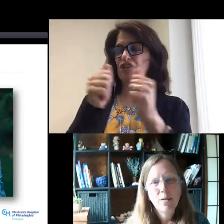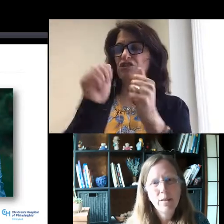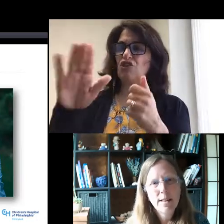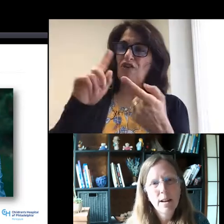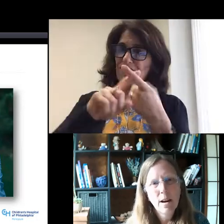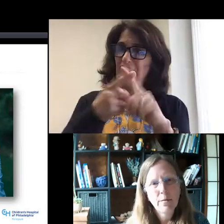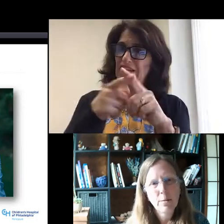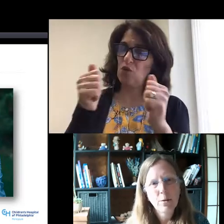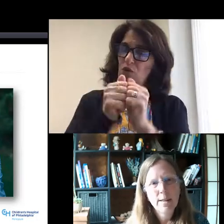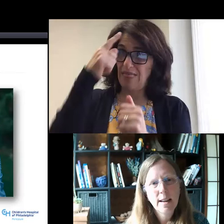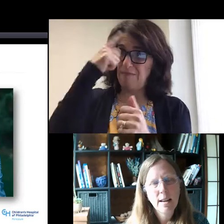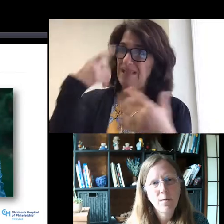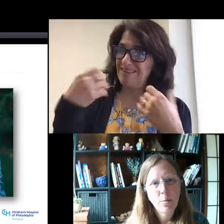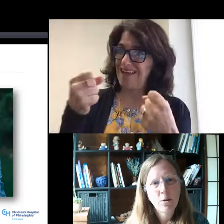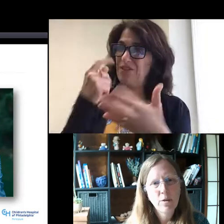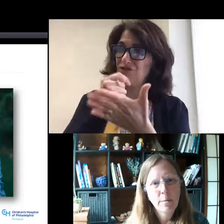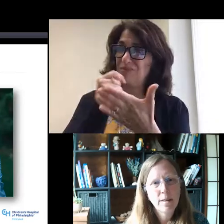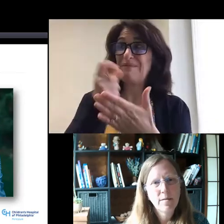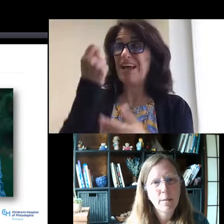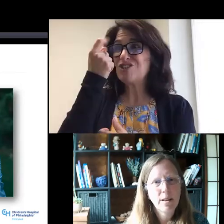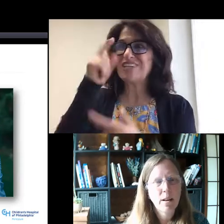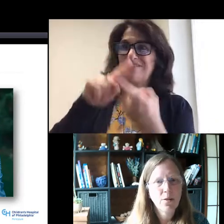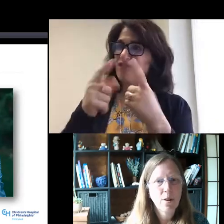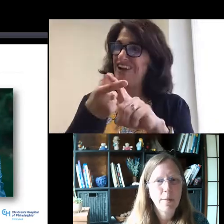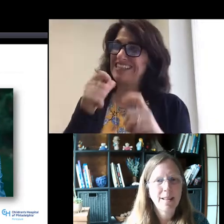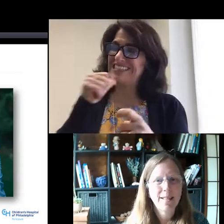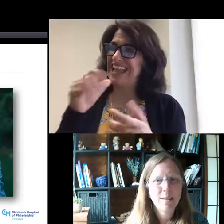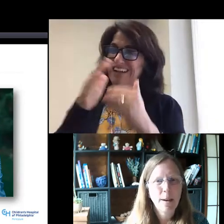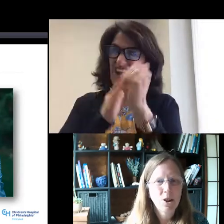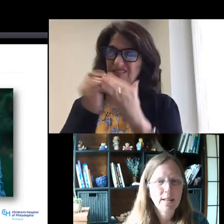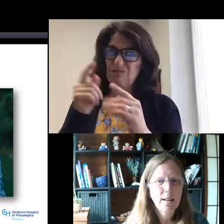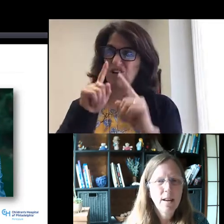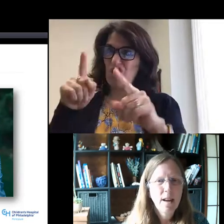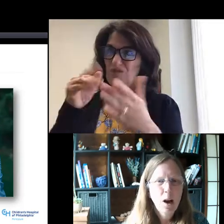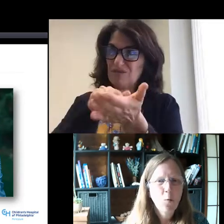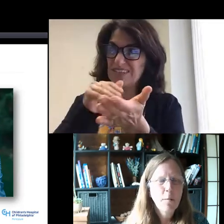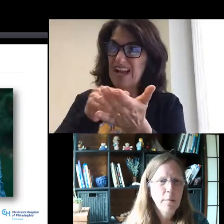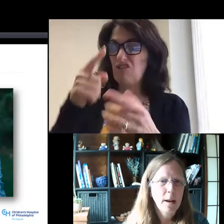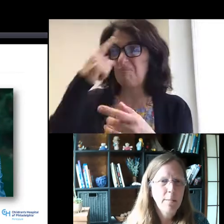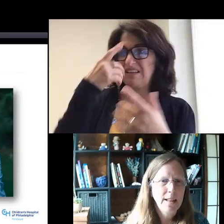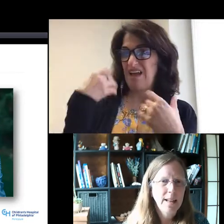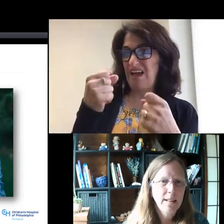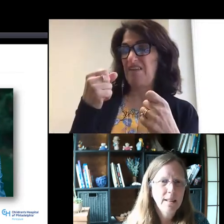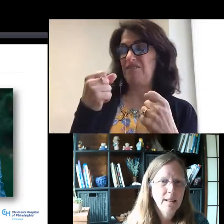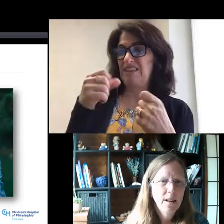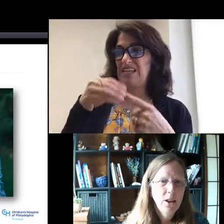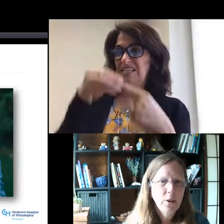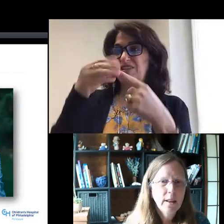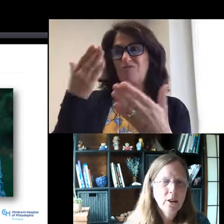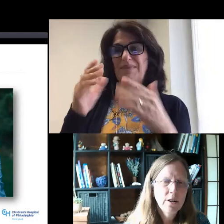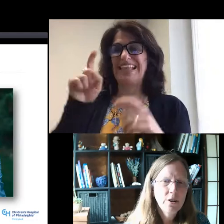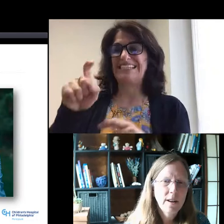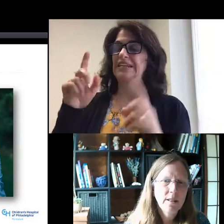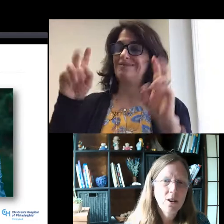if your friend is not comfortable seeking formal treatment from a doctor or a mental health specialist, a warm-up might be needed. You